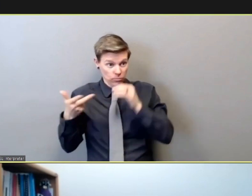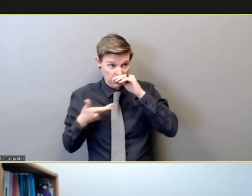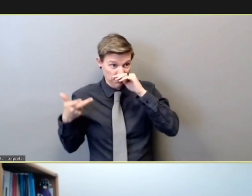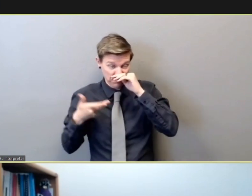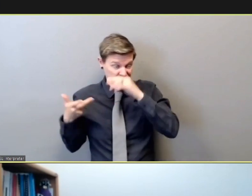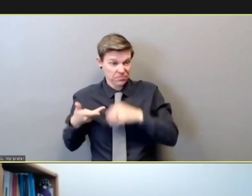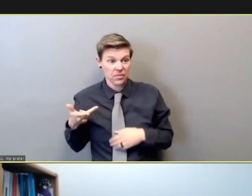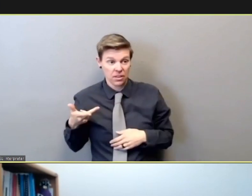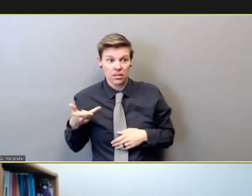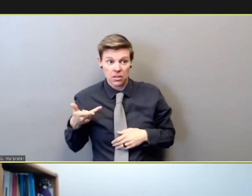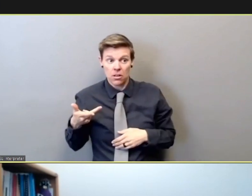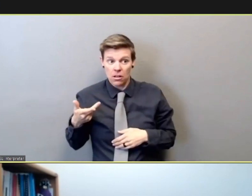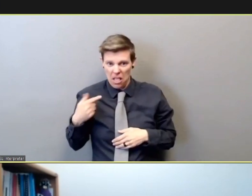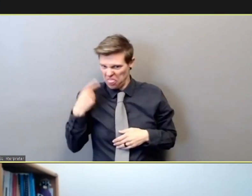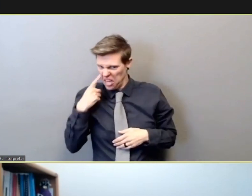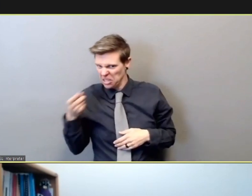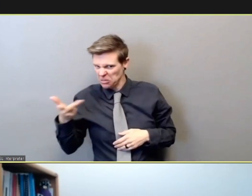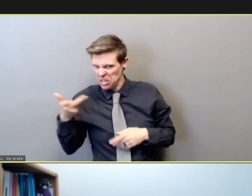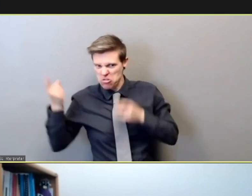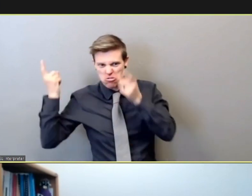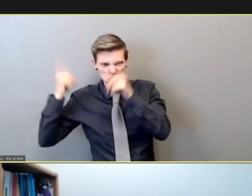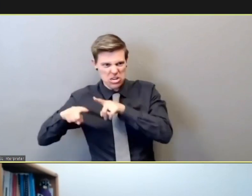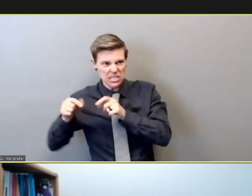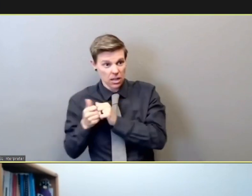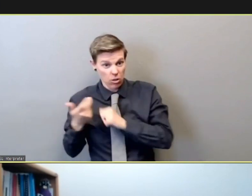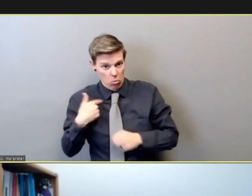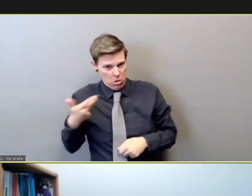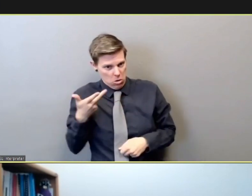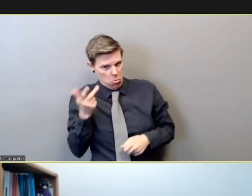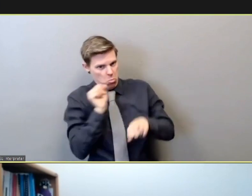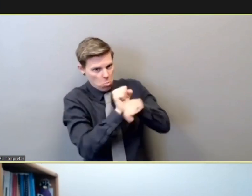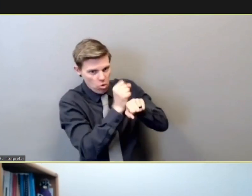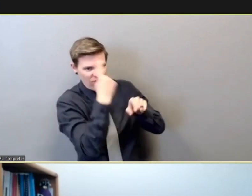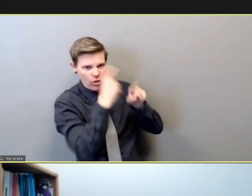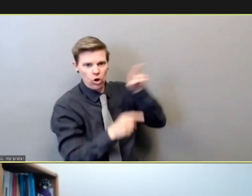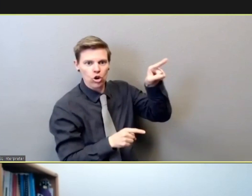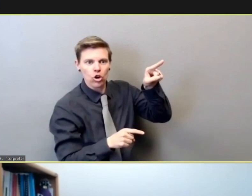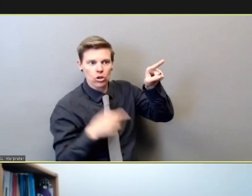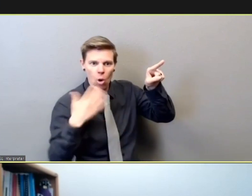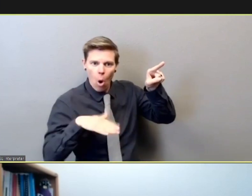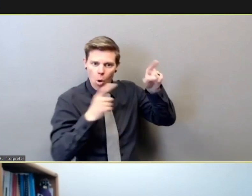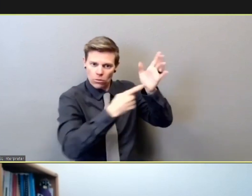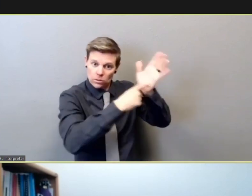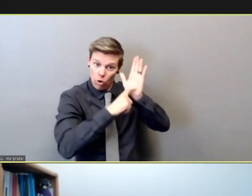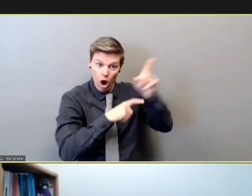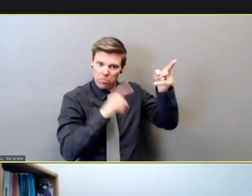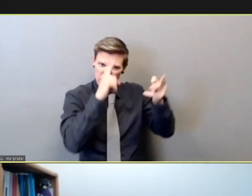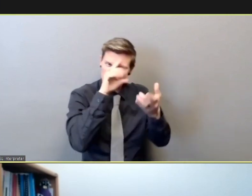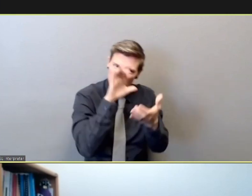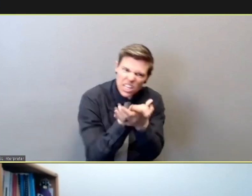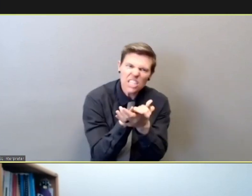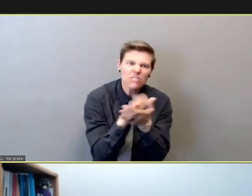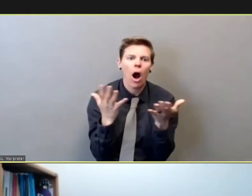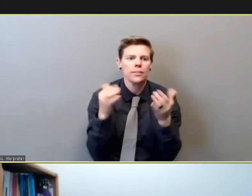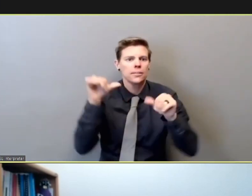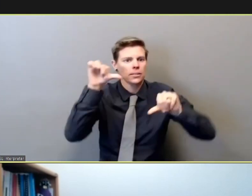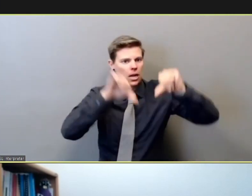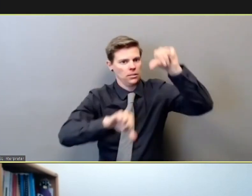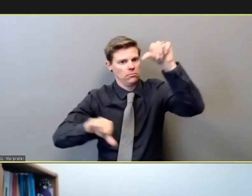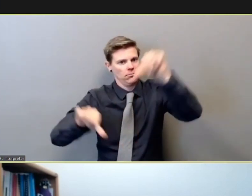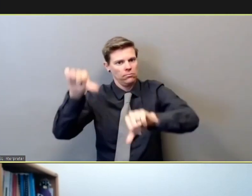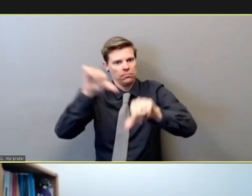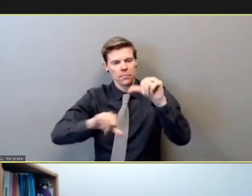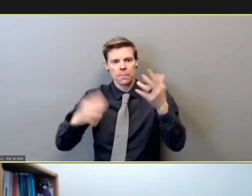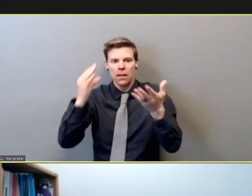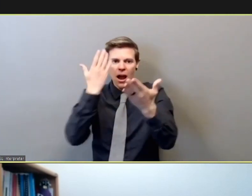us, working for a leader who demands science and demands evidence and demands data is great